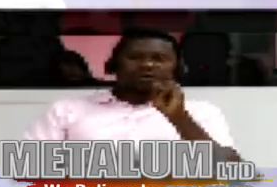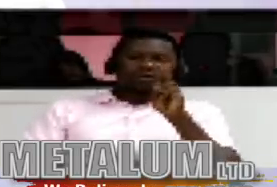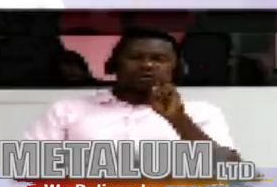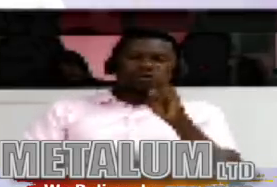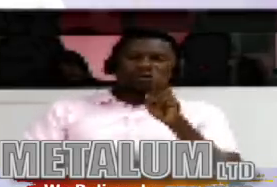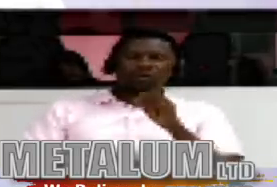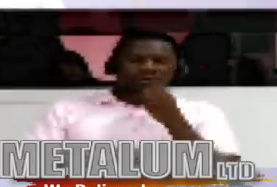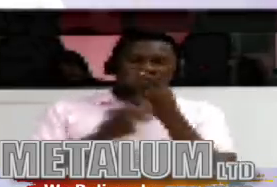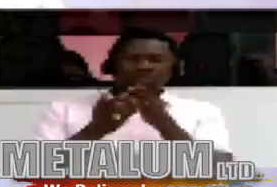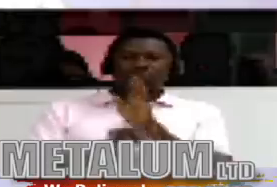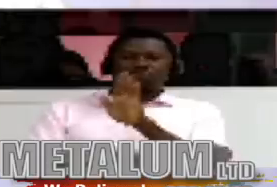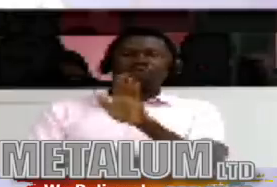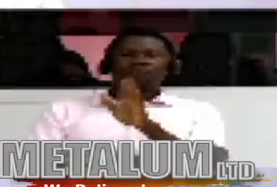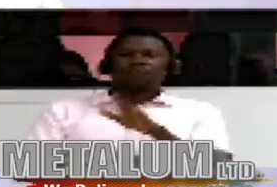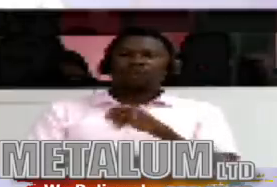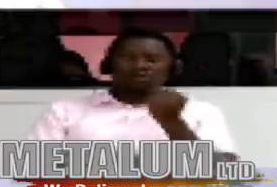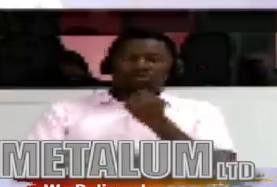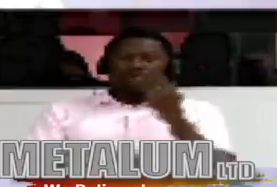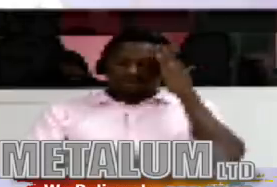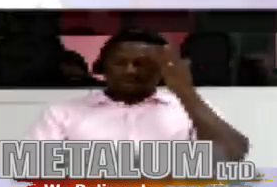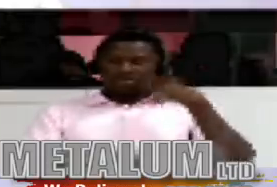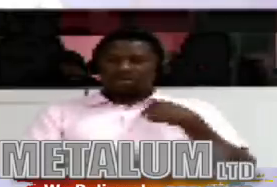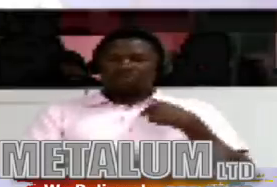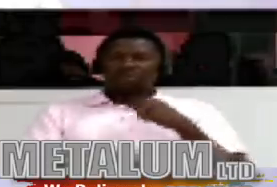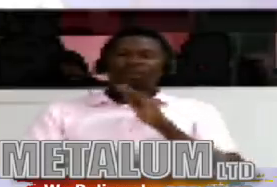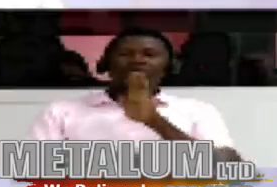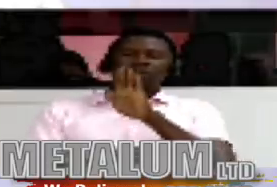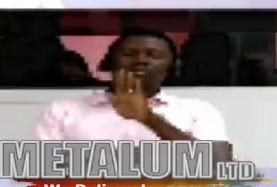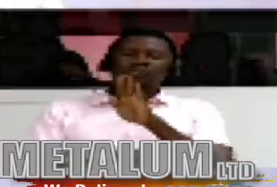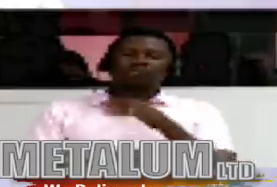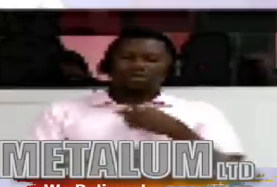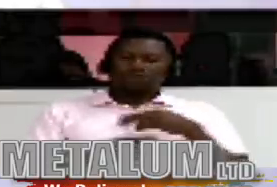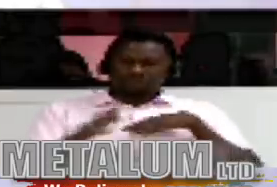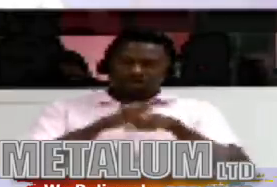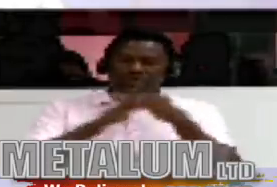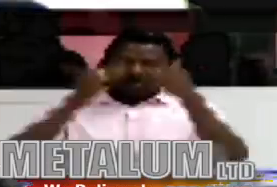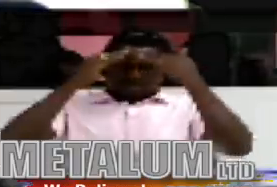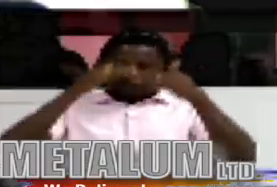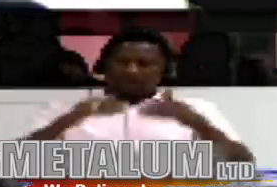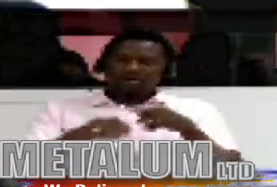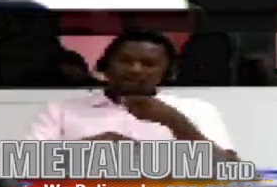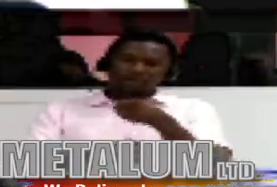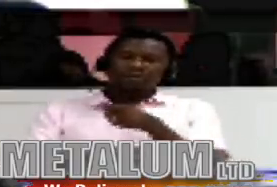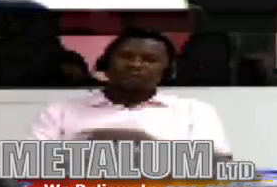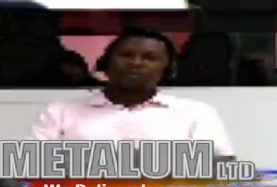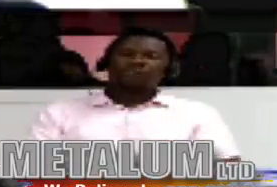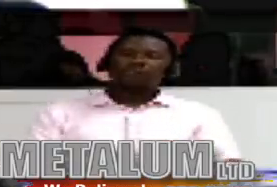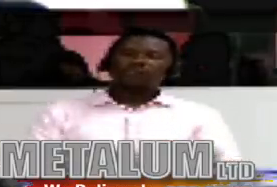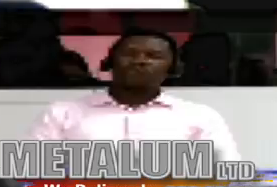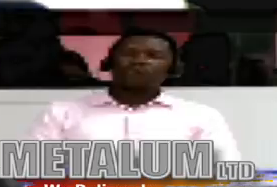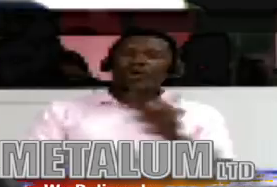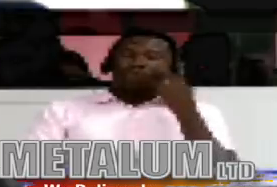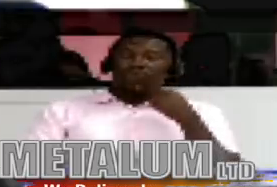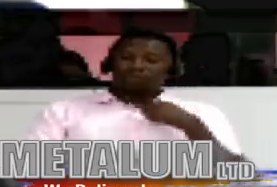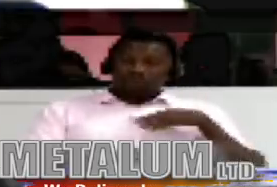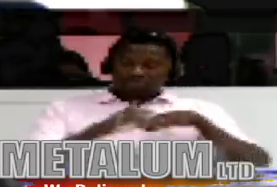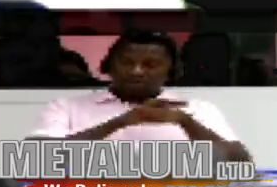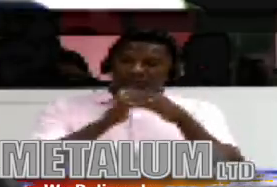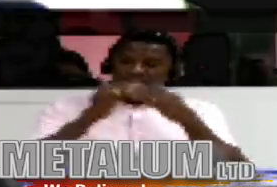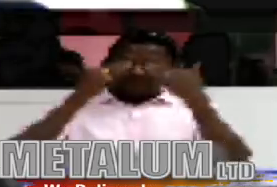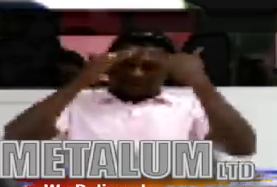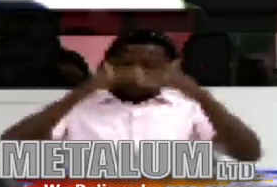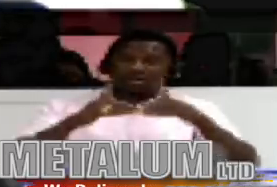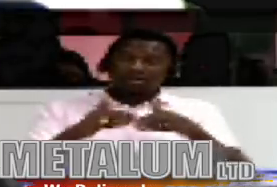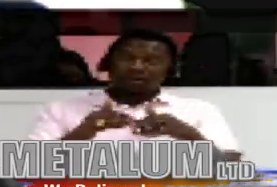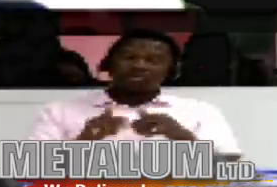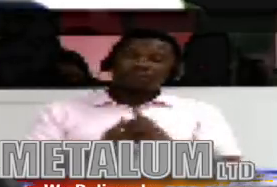knew me. He told them and then they stopped and then they took me into the van. When you were put in the van, were you the only one in the